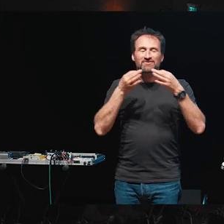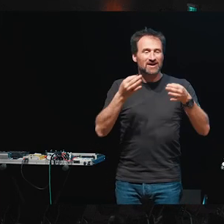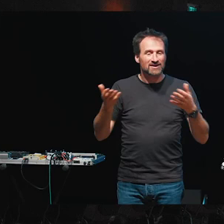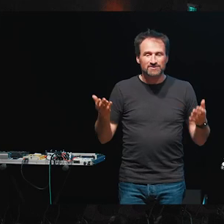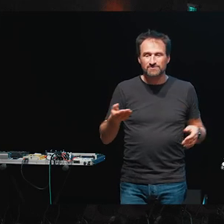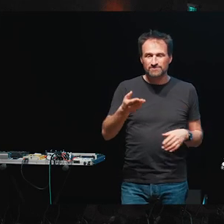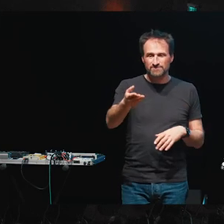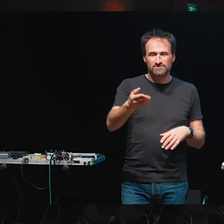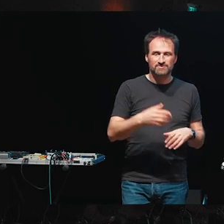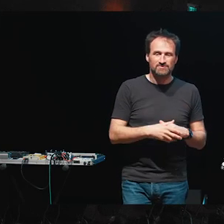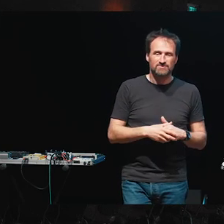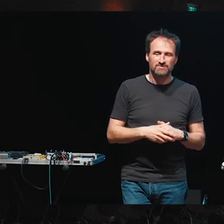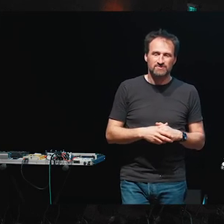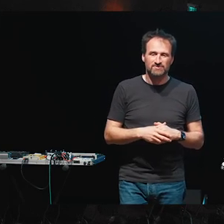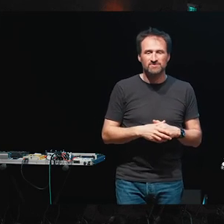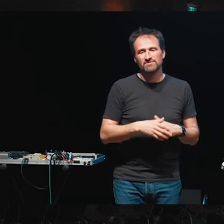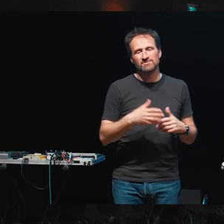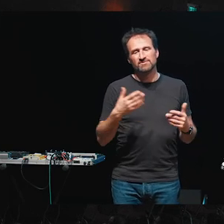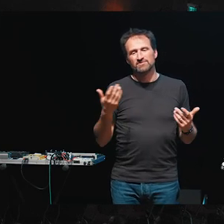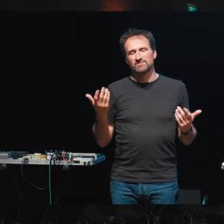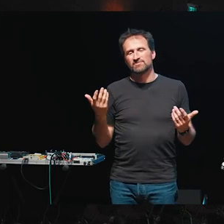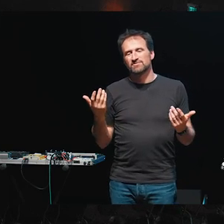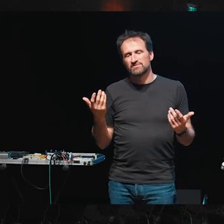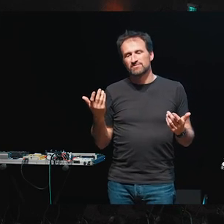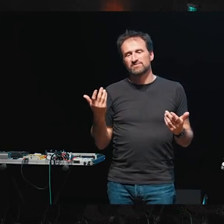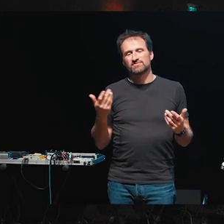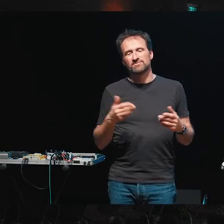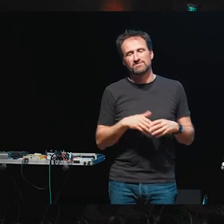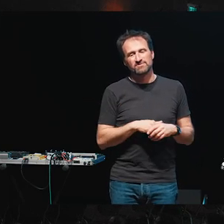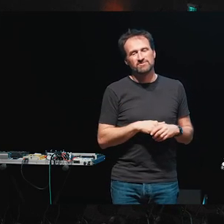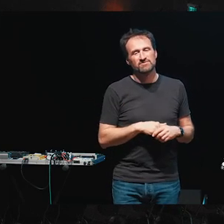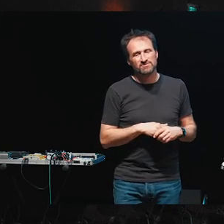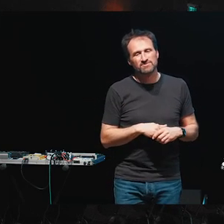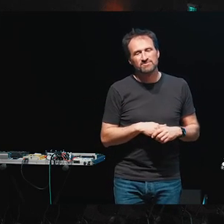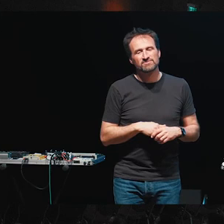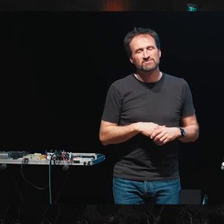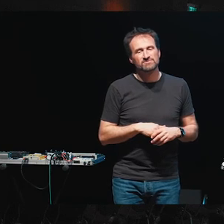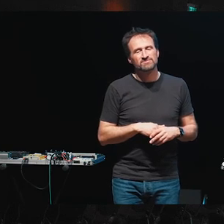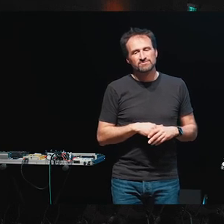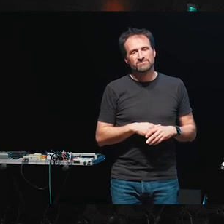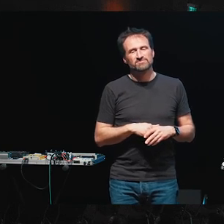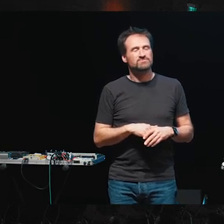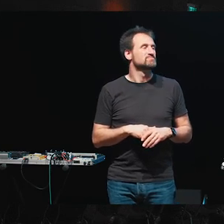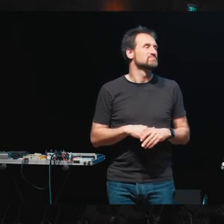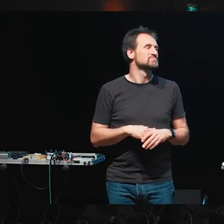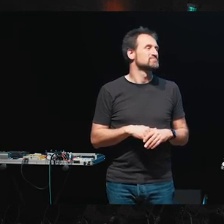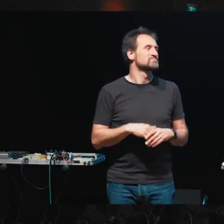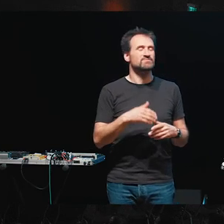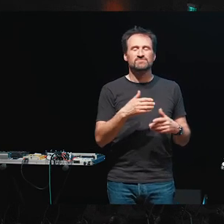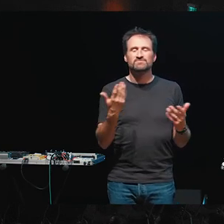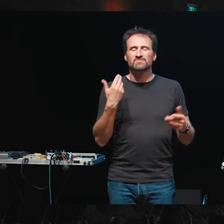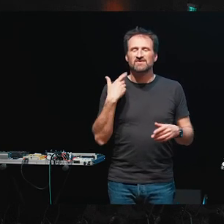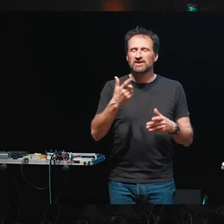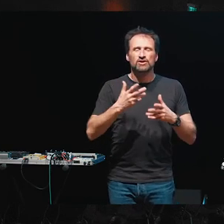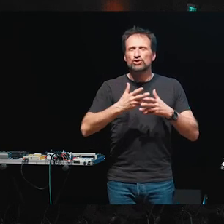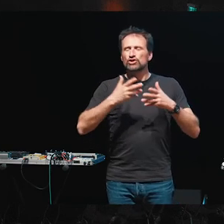Yeah. What were your biggest insights on talking to people in all the AMAs and presenting your ideas and stuff like that? What were the